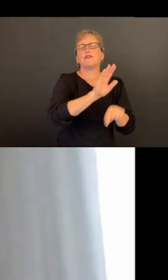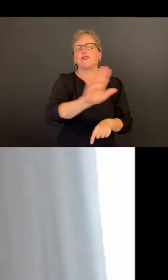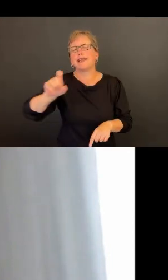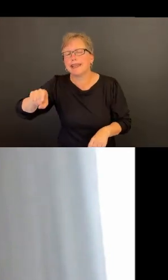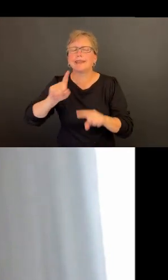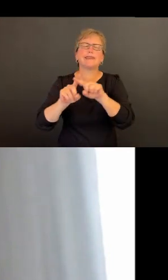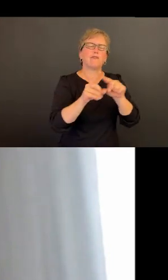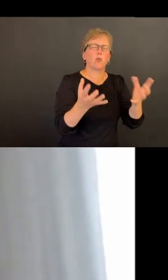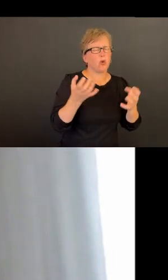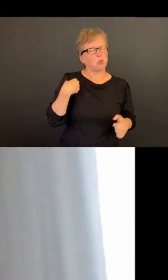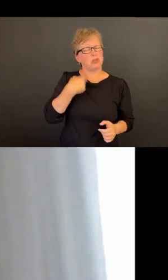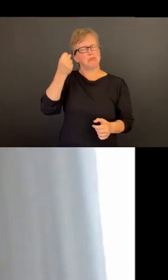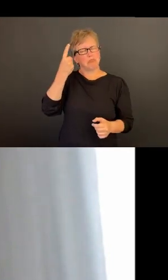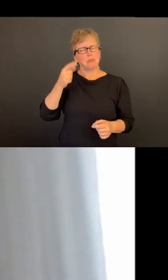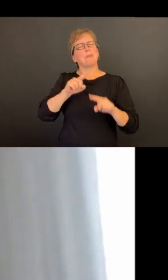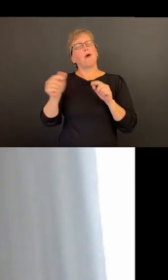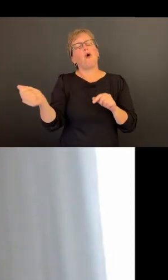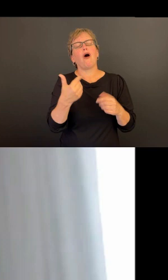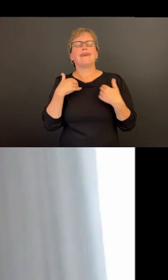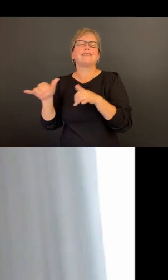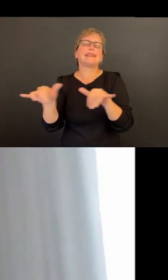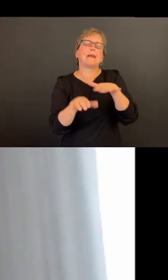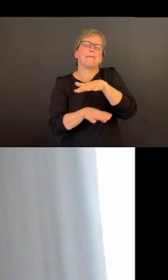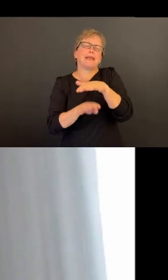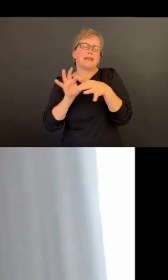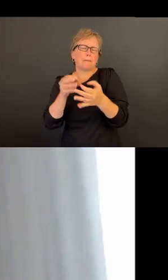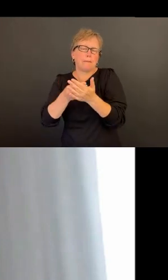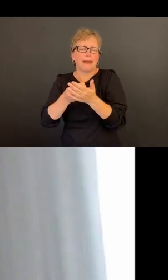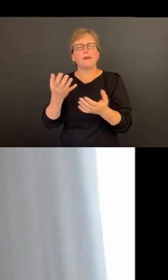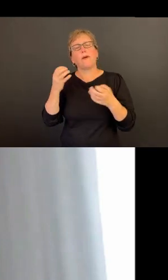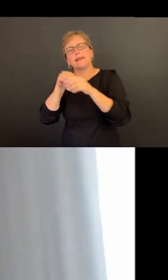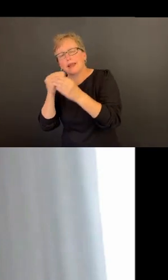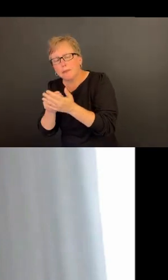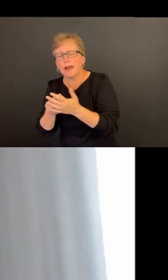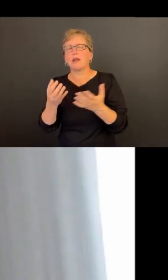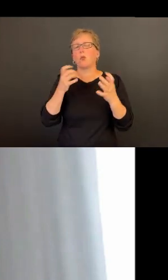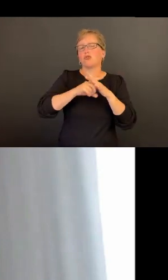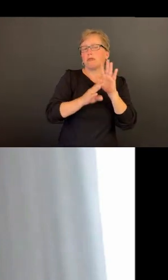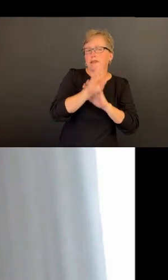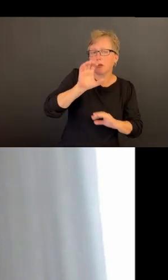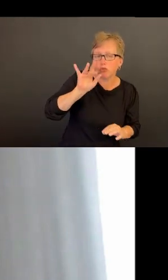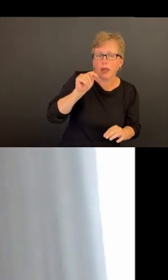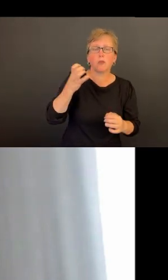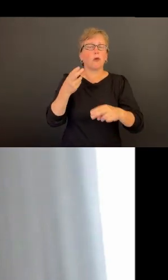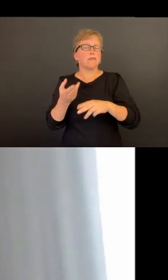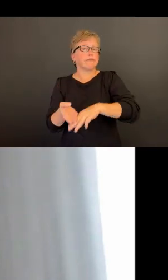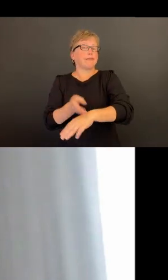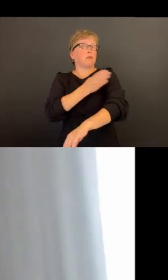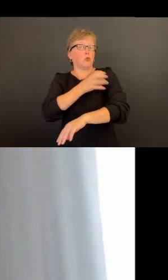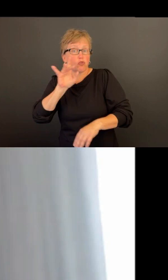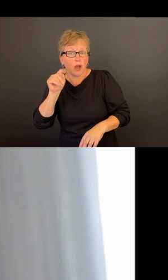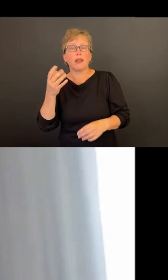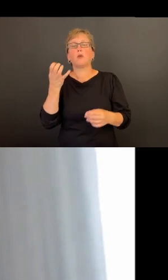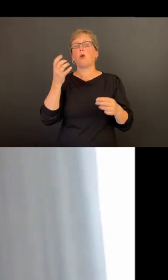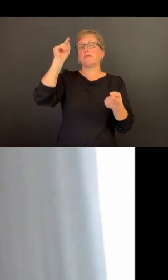veterans, trying to help their unique needs. And with each of these groups, we understand that one size does not fit all. So while we all have common